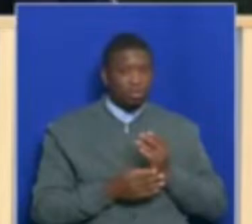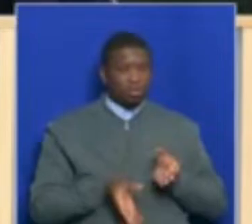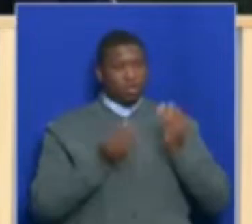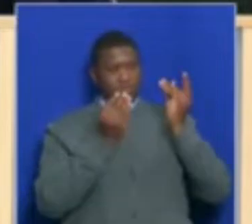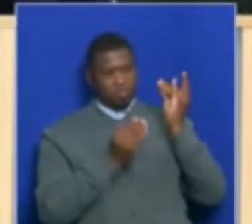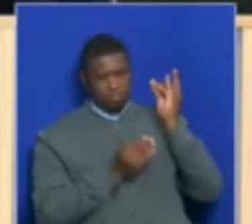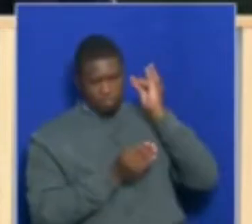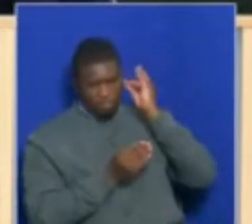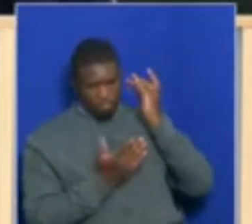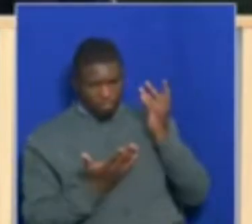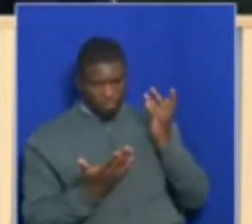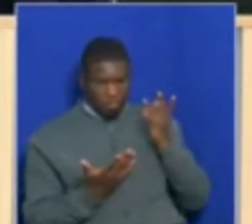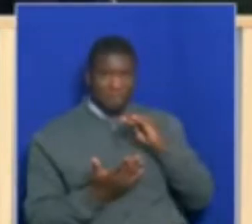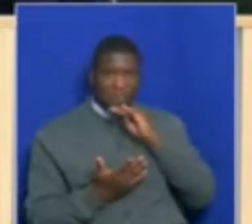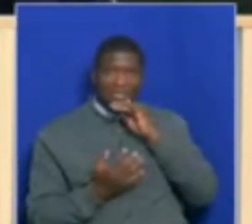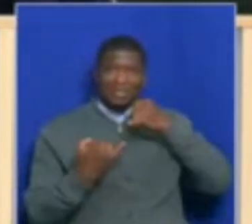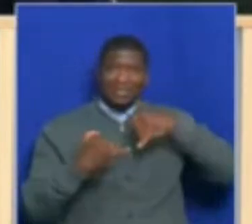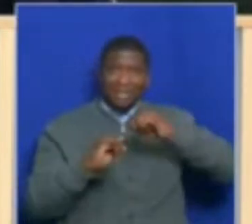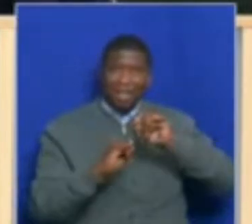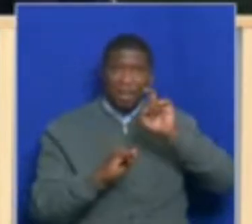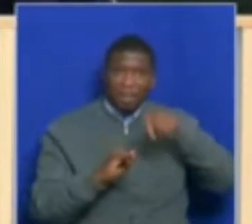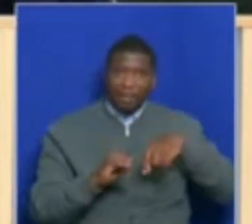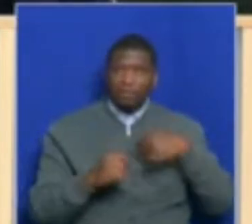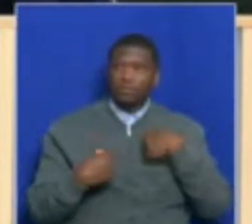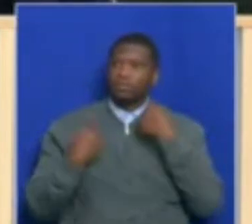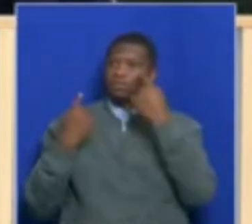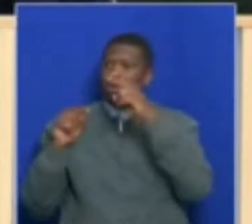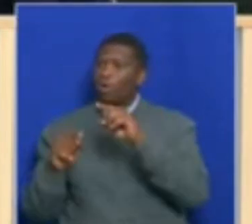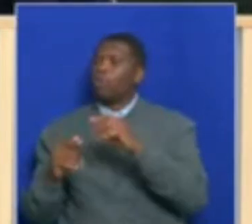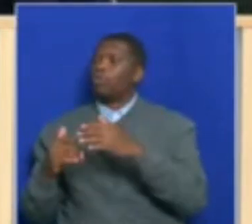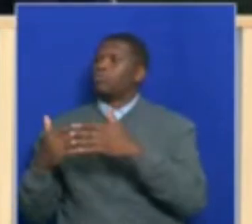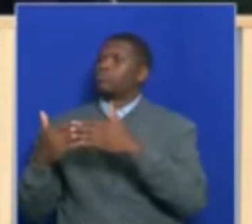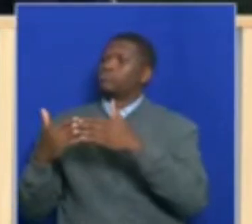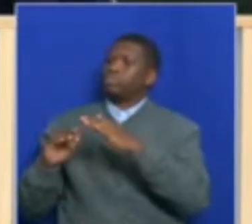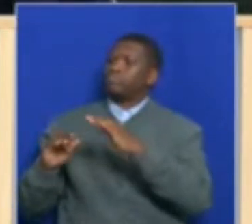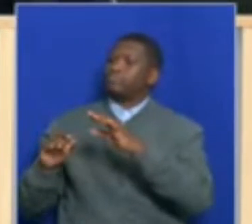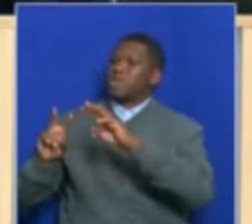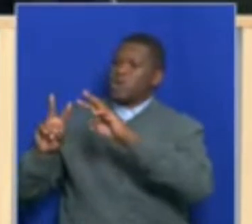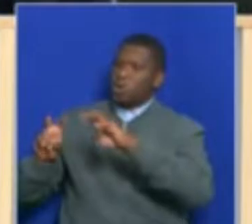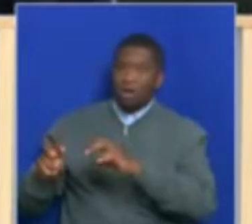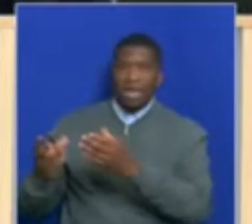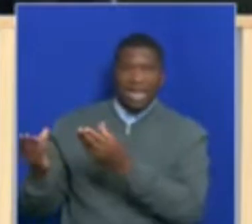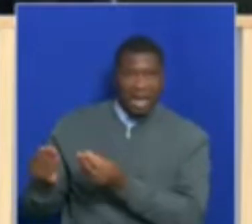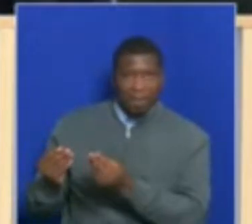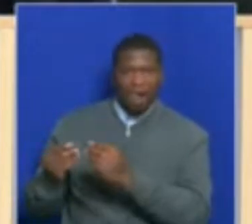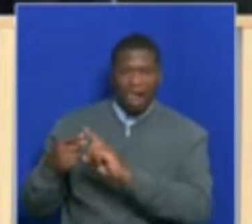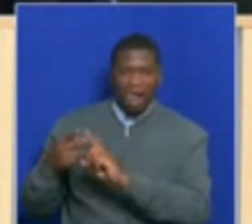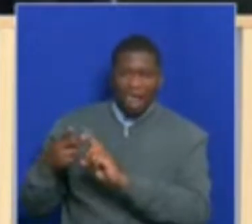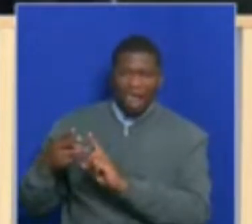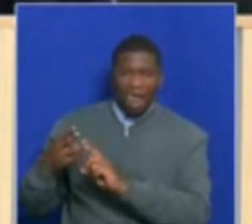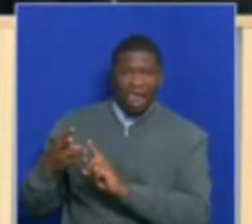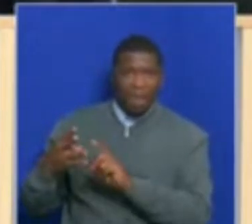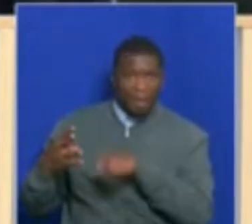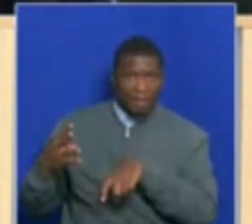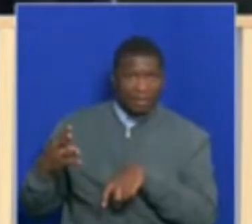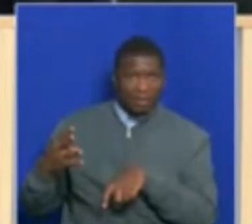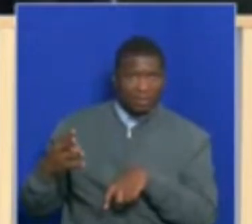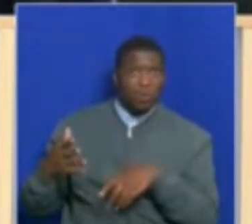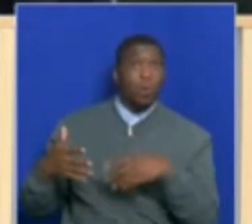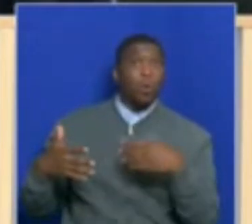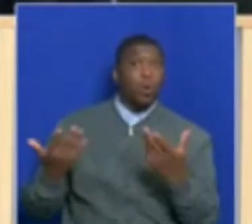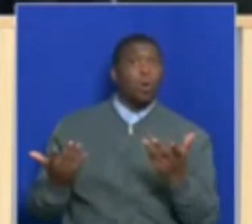open an inquiry number before they go and operationalize? Does it not assume that there is